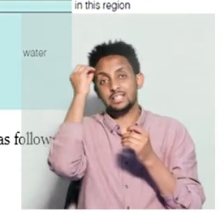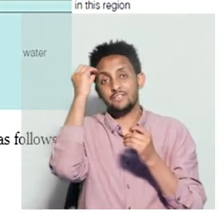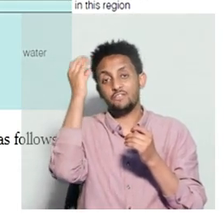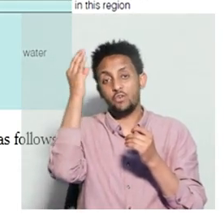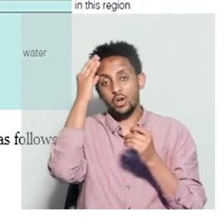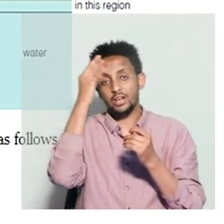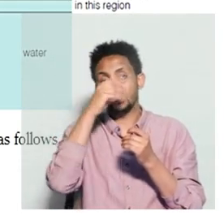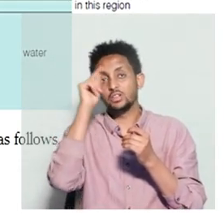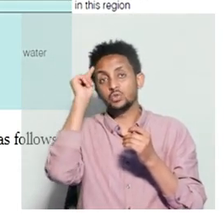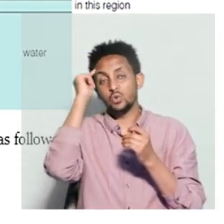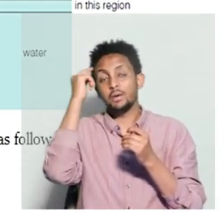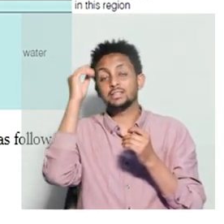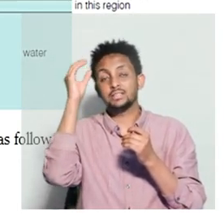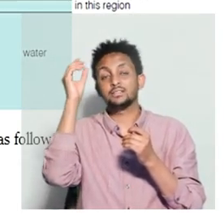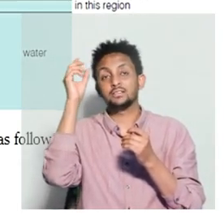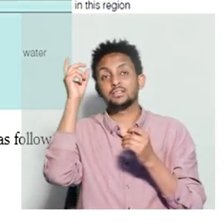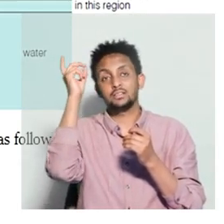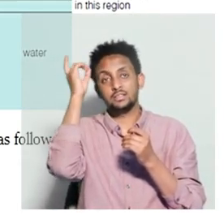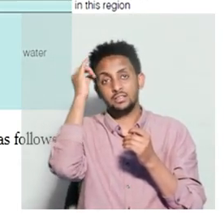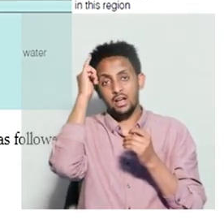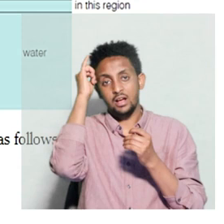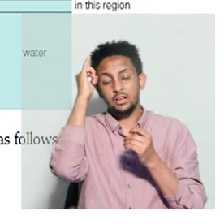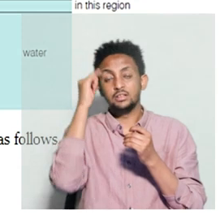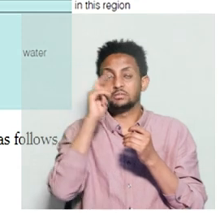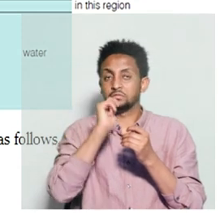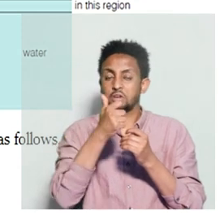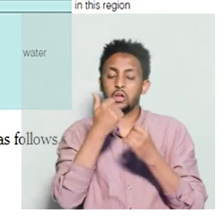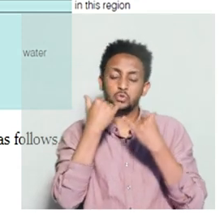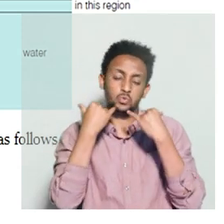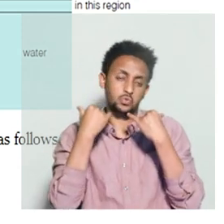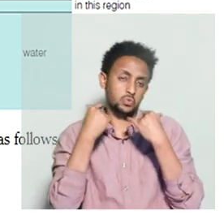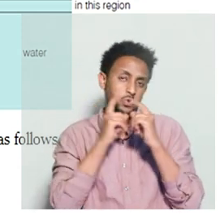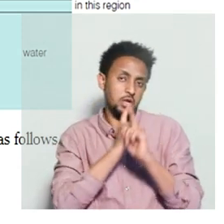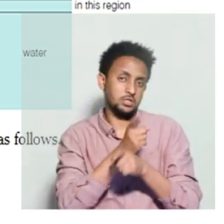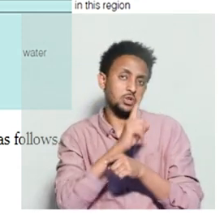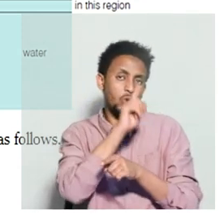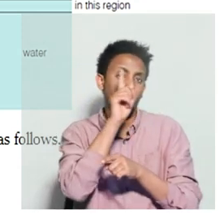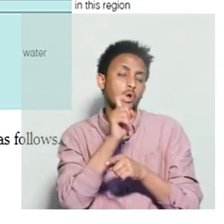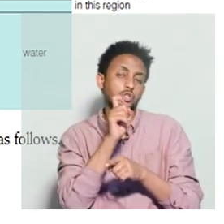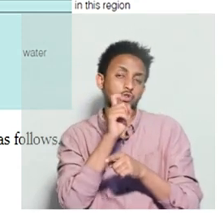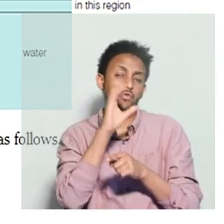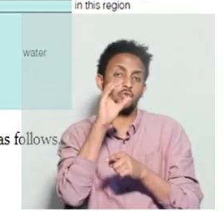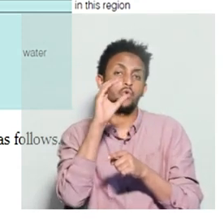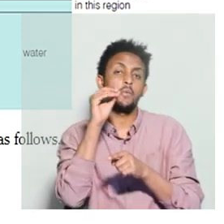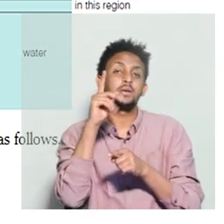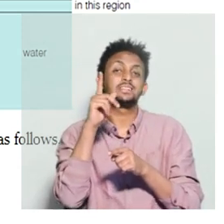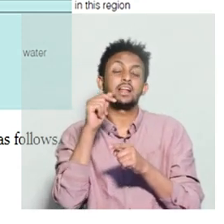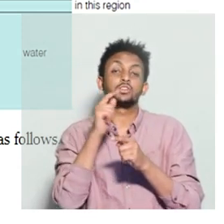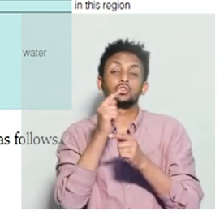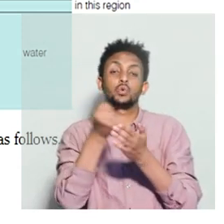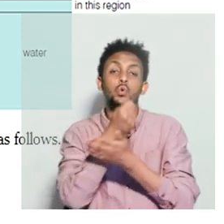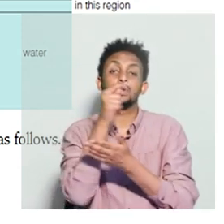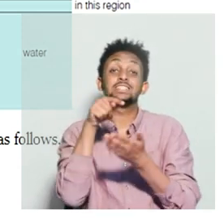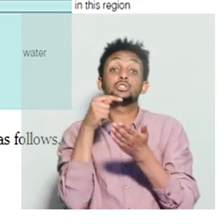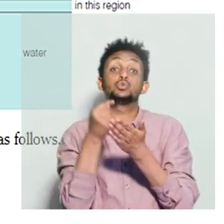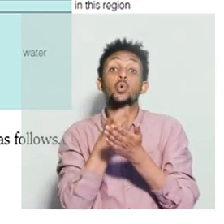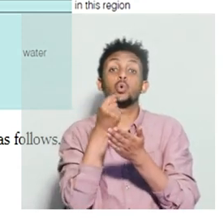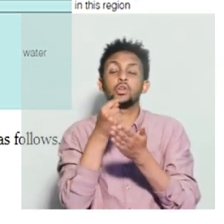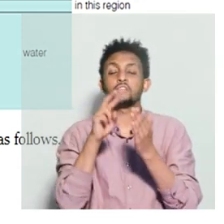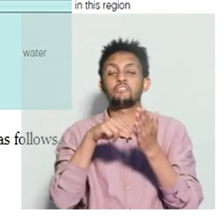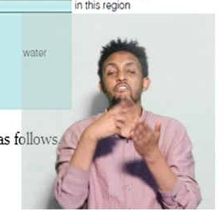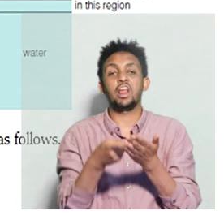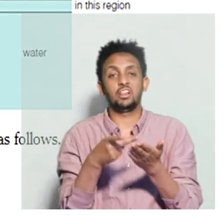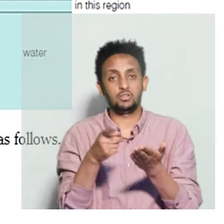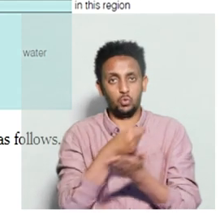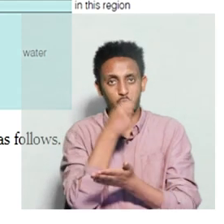Foucault, and Thomas Young as well, tries to answer the question of corpuscular theory, and this theory is actually a failed